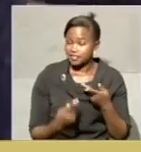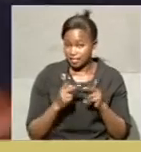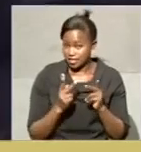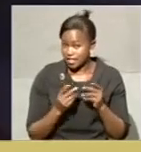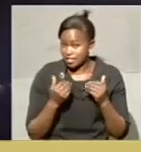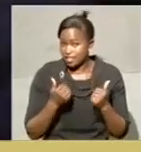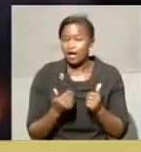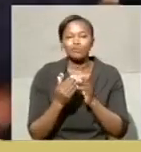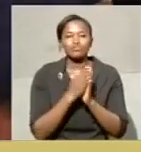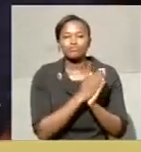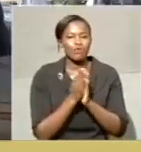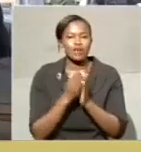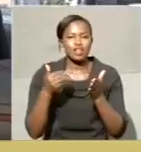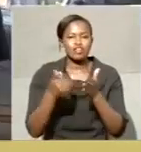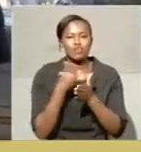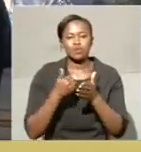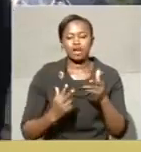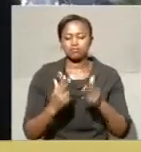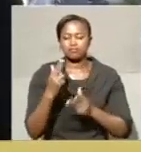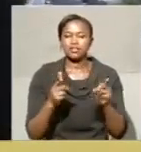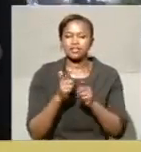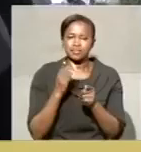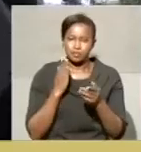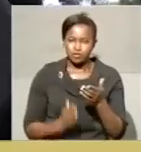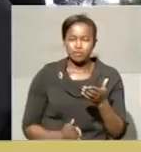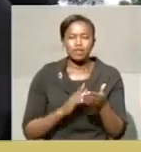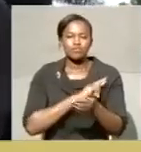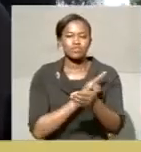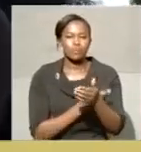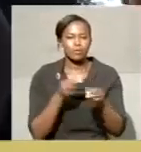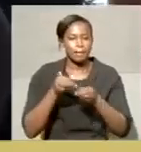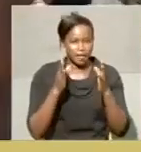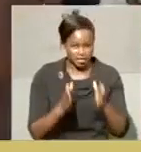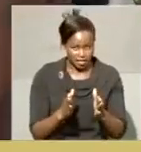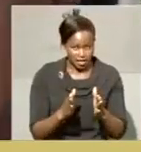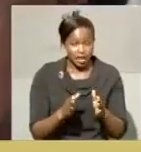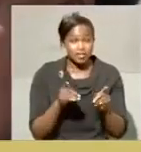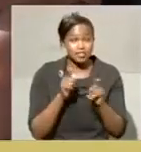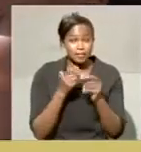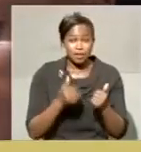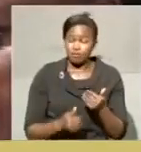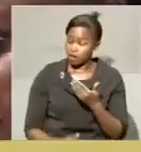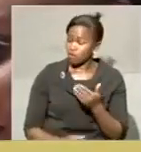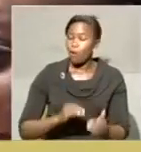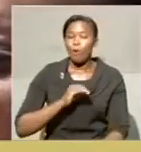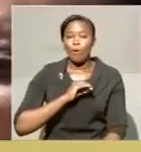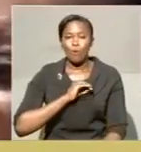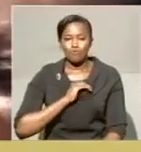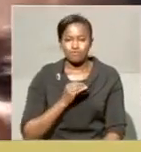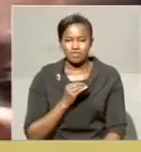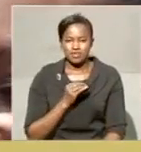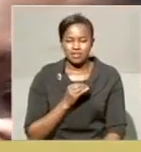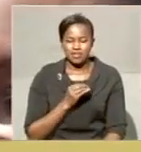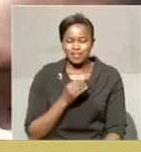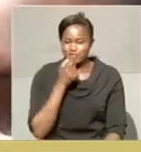This is the story of a news editor and a human resource manager, with the former being our very own Edward